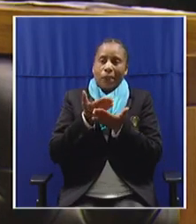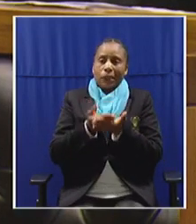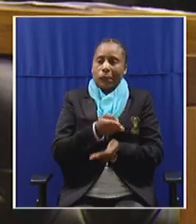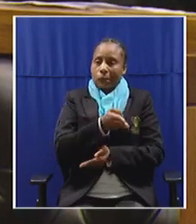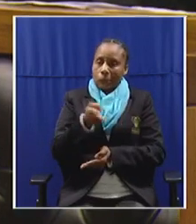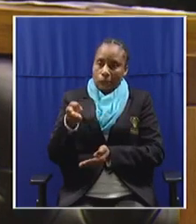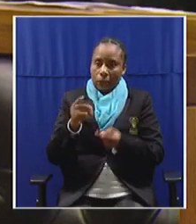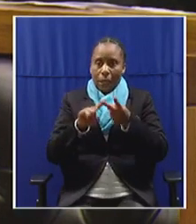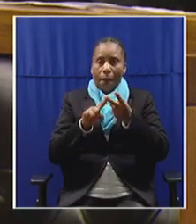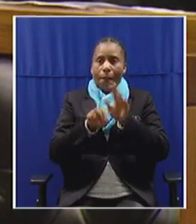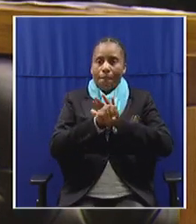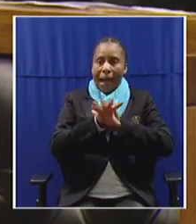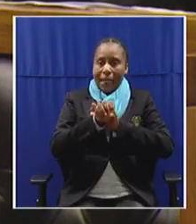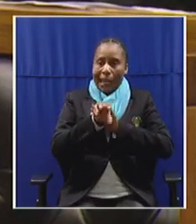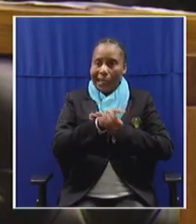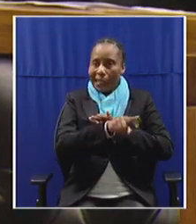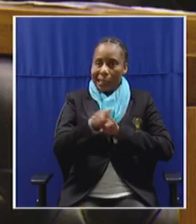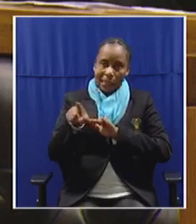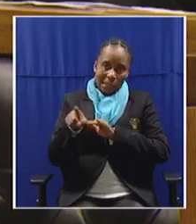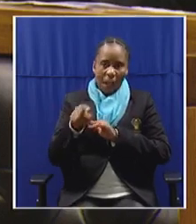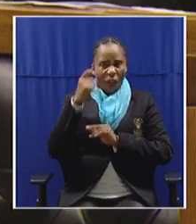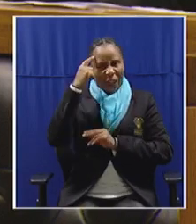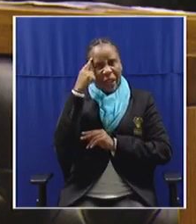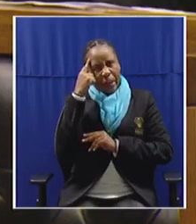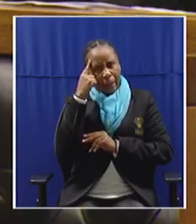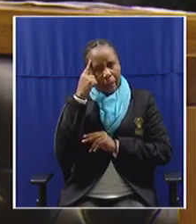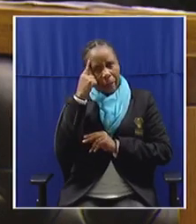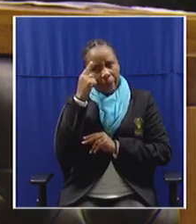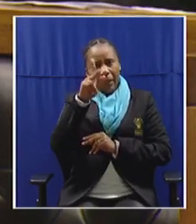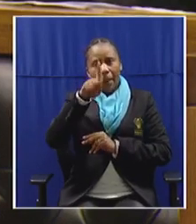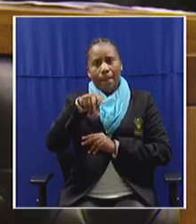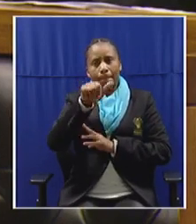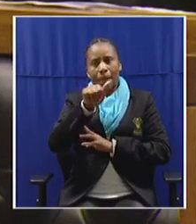markets. Think of how many panel beatings,